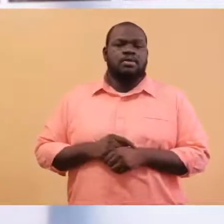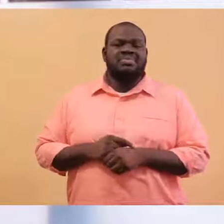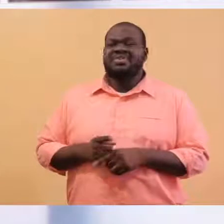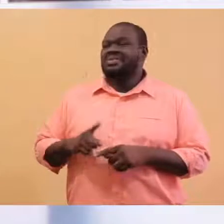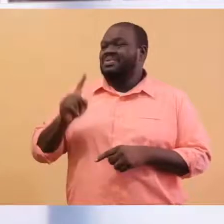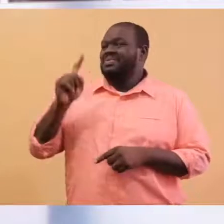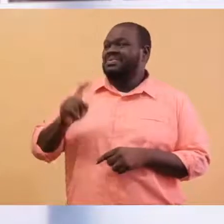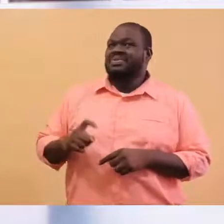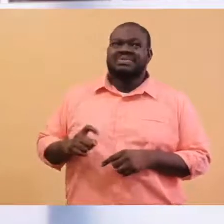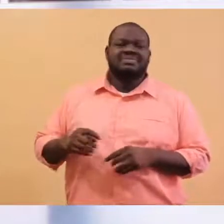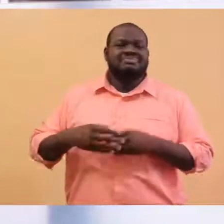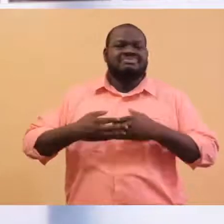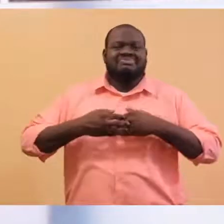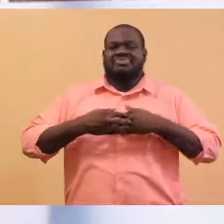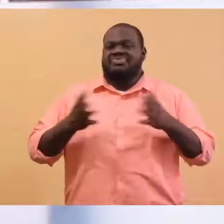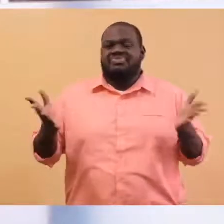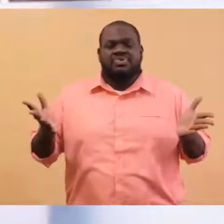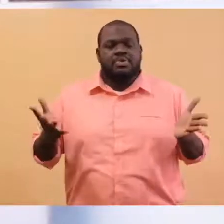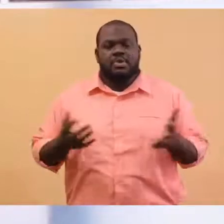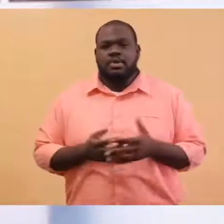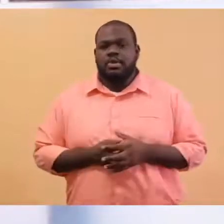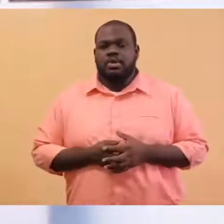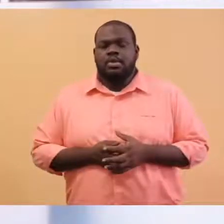for a lockdown in that district.